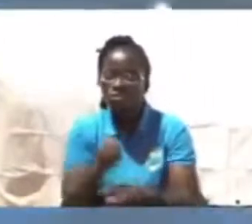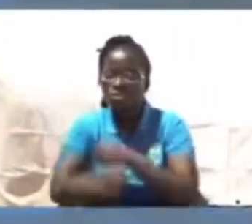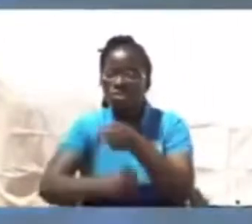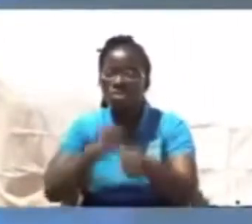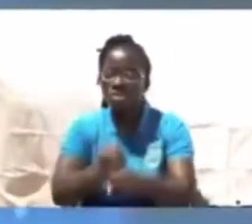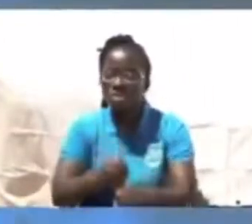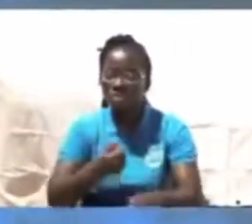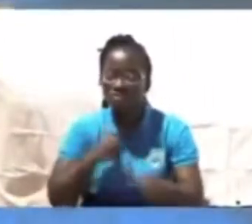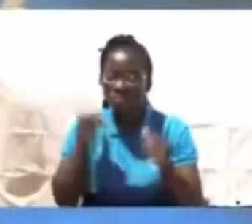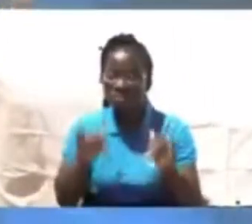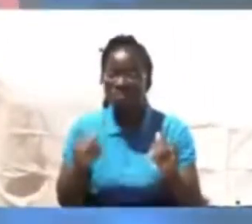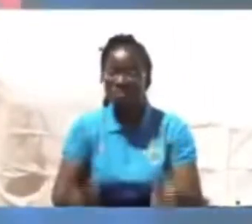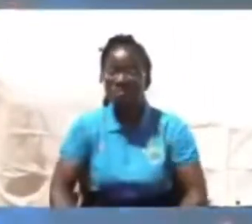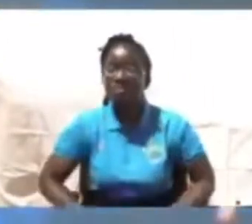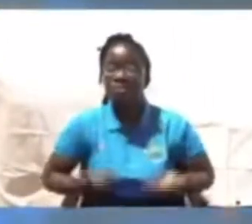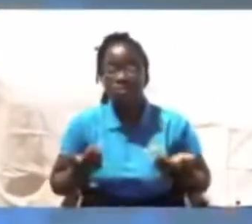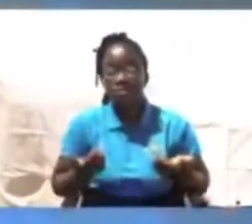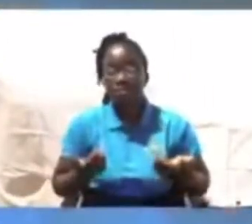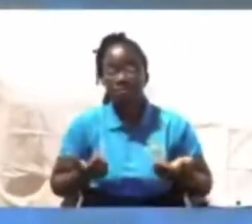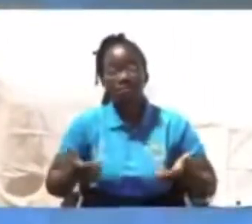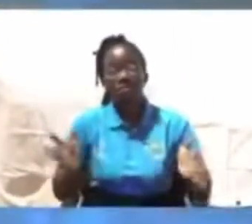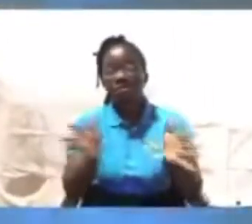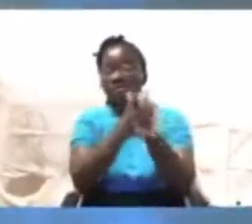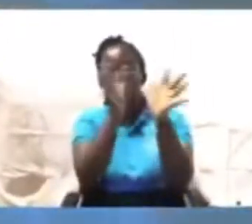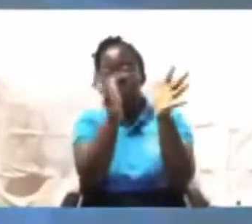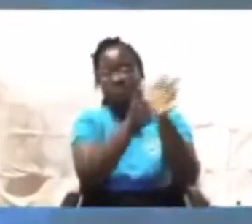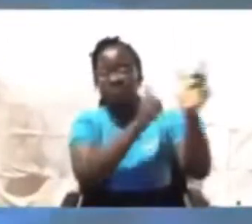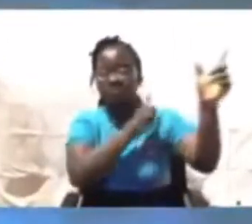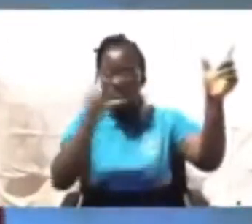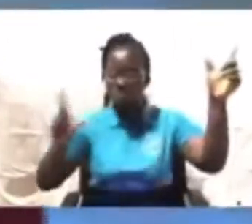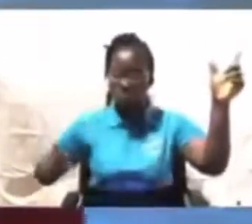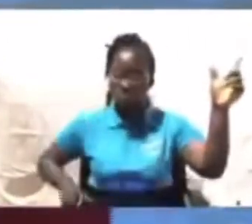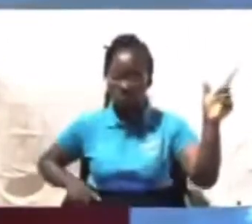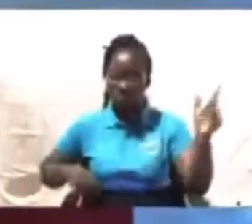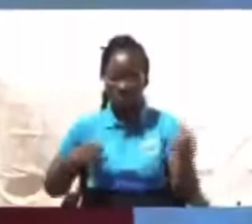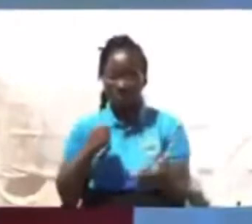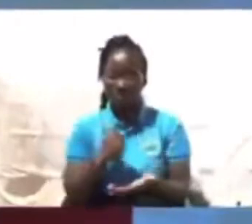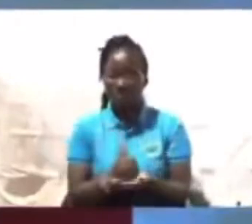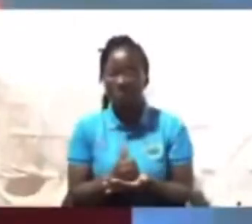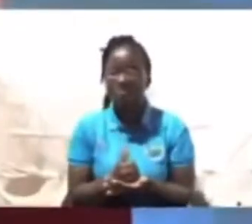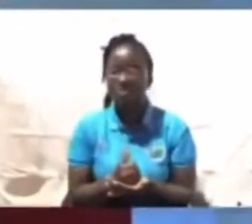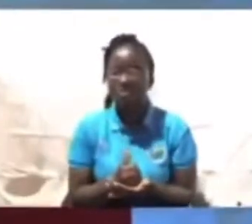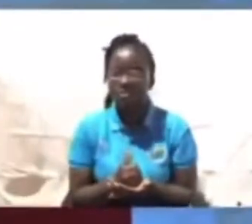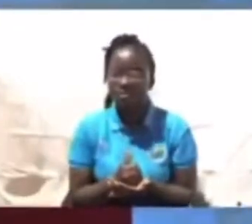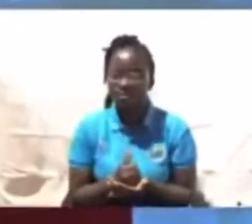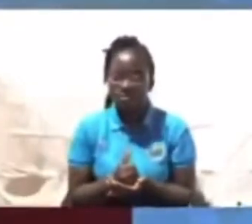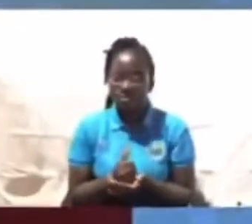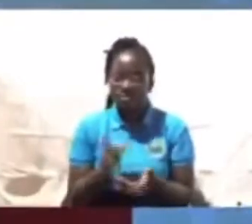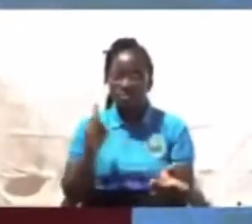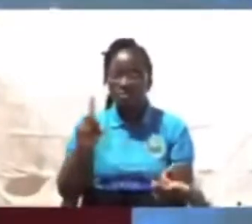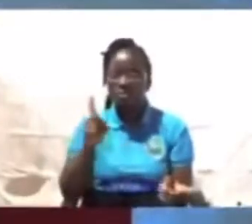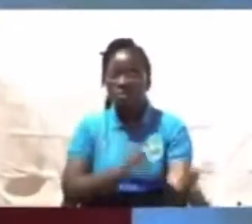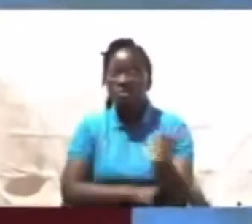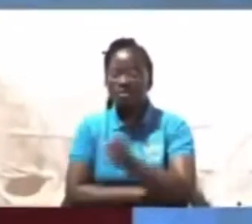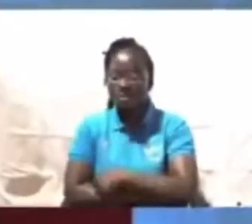Mitiwana, one day na, you kwa sorry say na, unkwam siya ba, say nana, ube di 90 years.